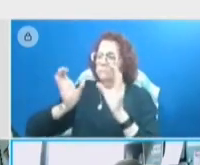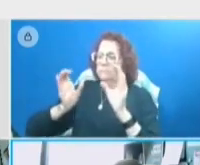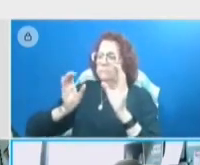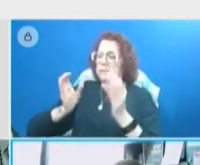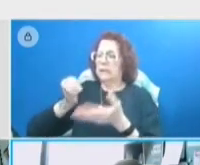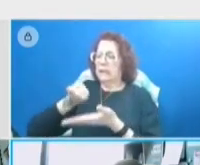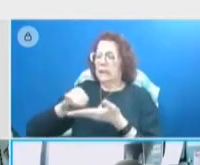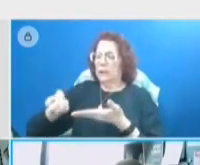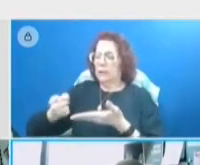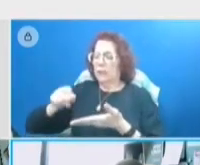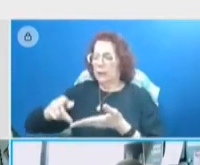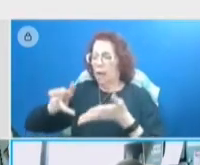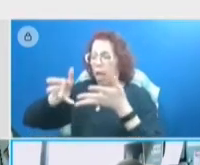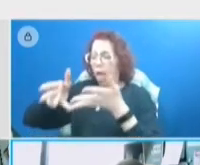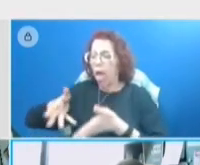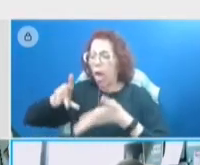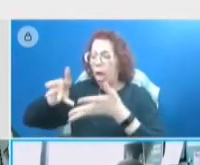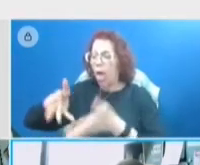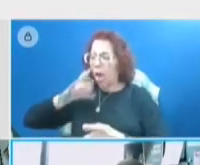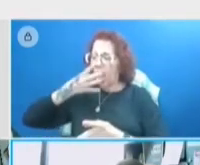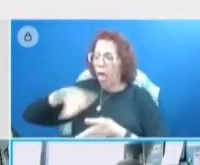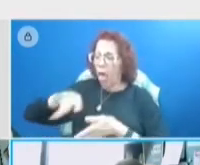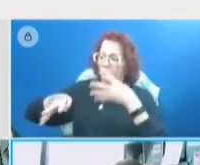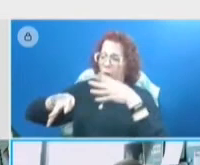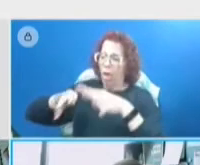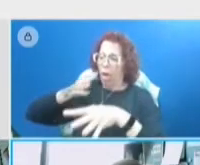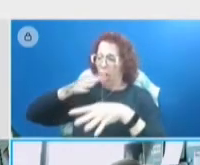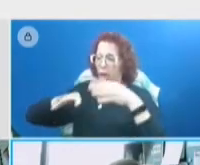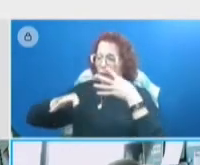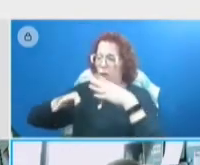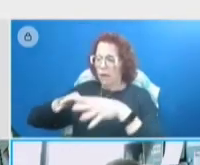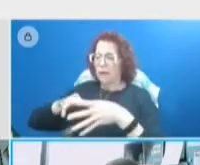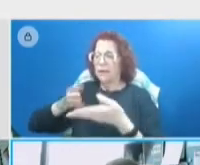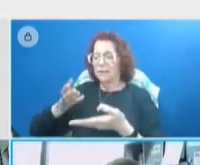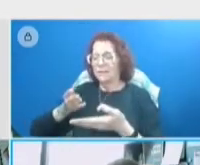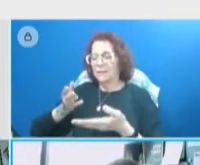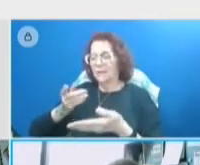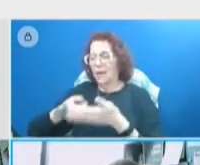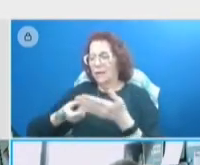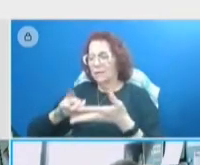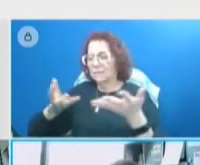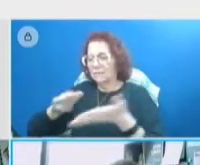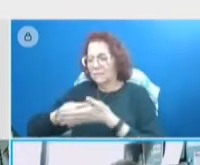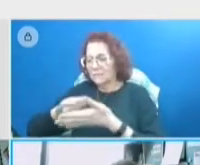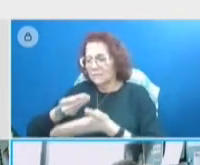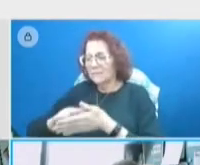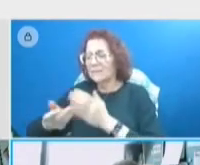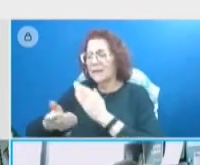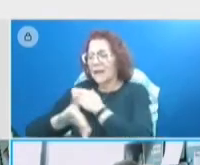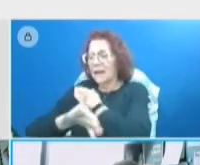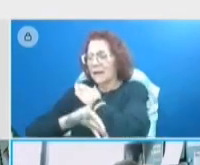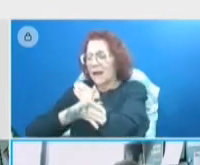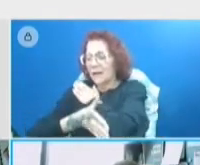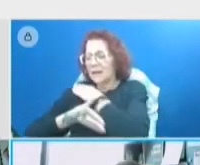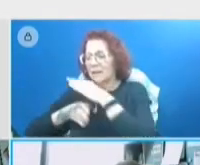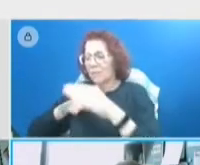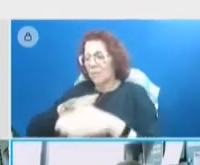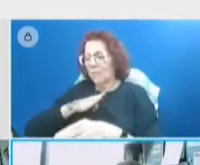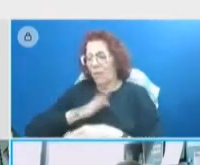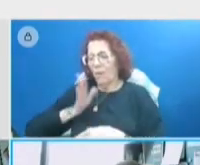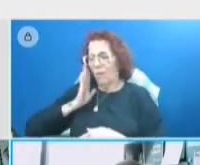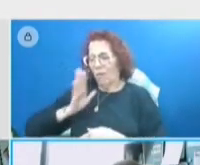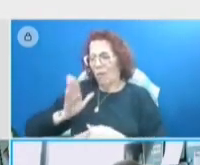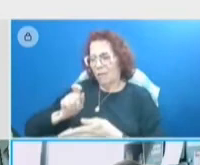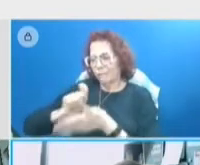over exceeding $5,000. So the county boards have been providing us with that documentation. Very little